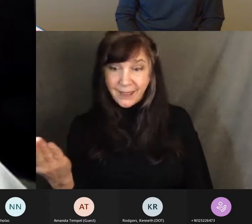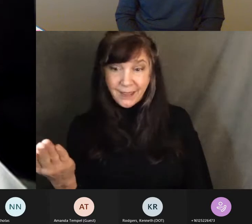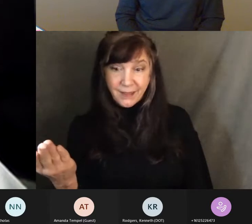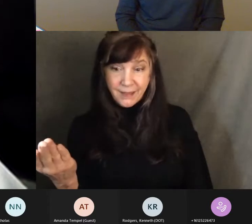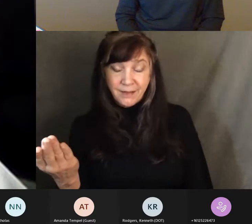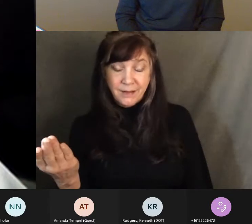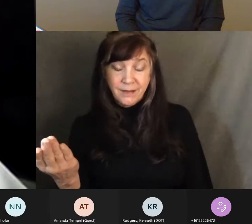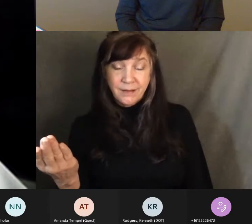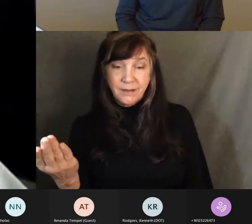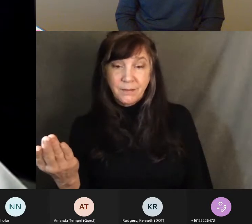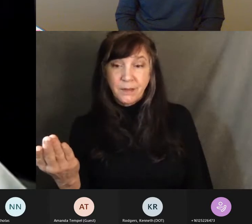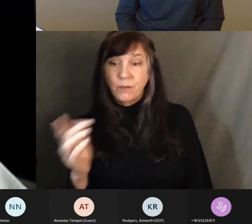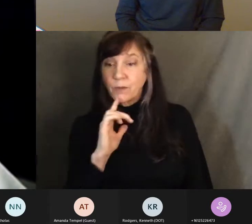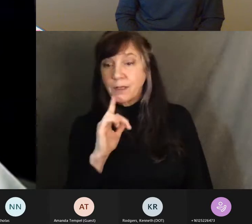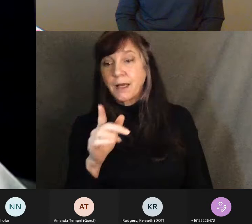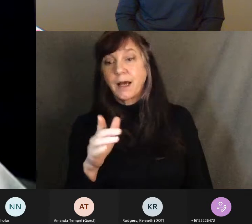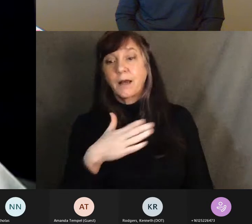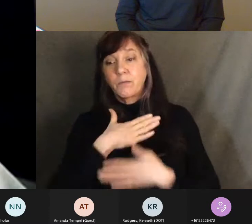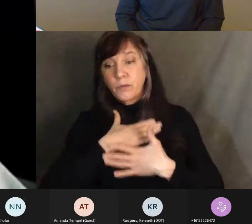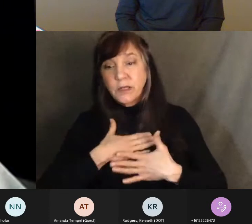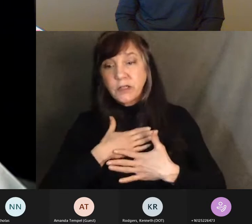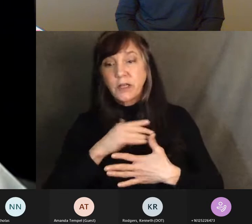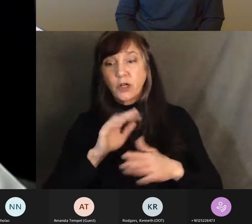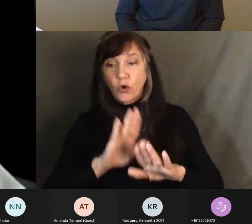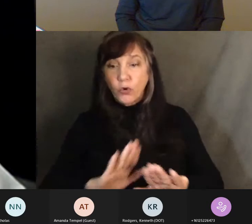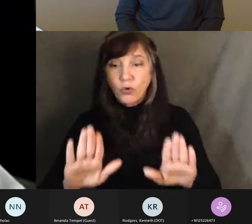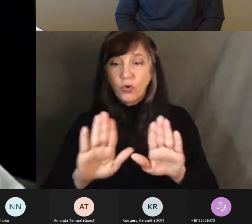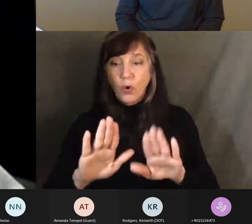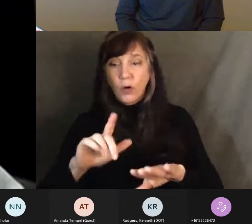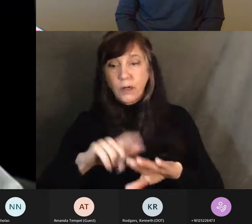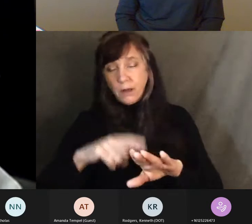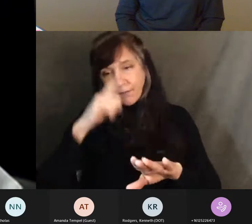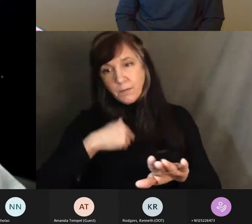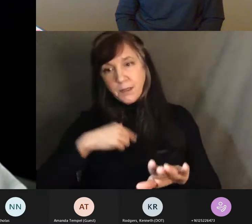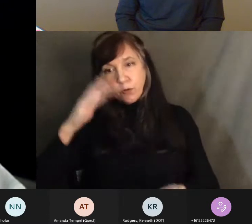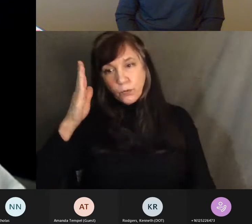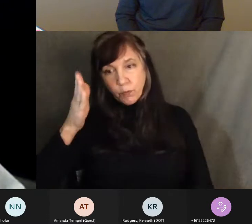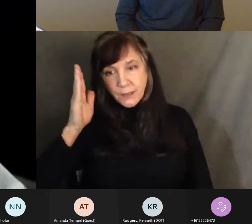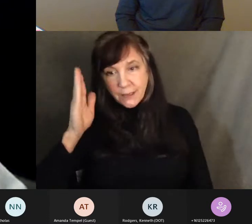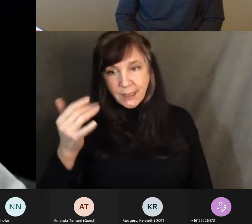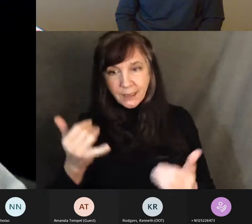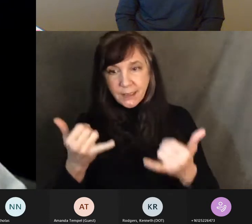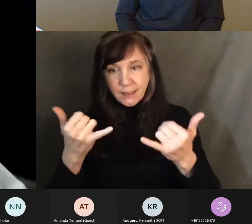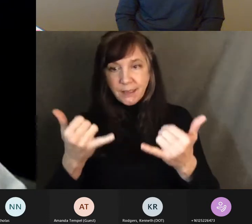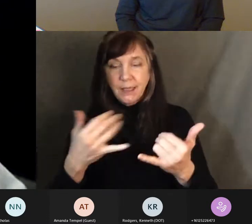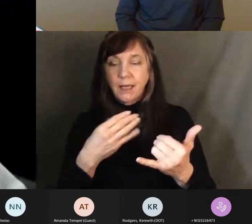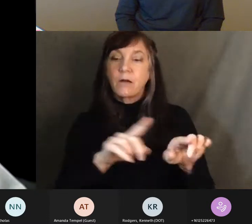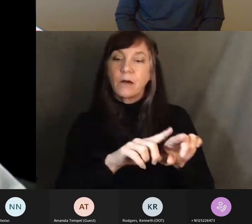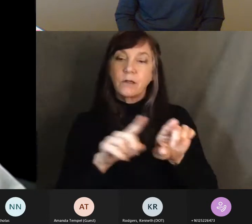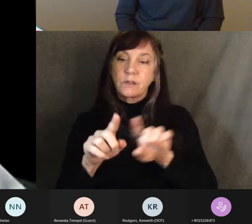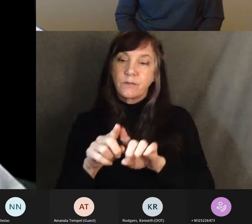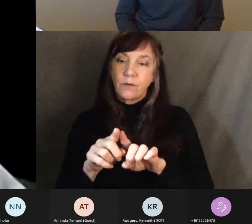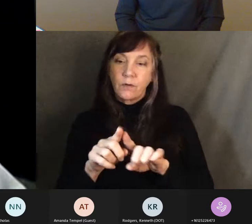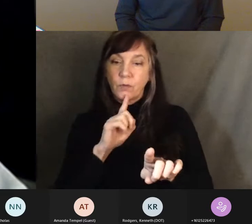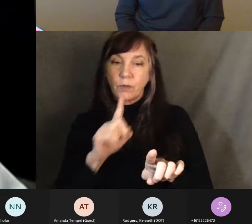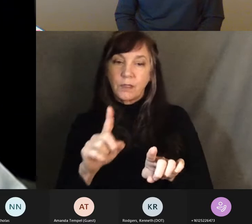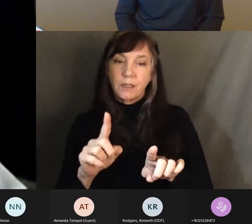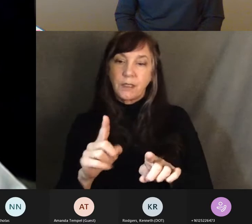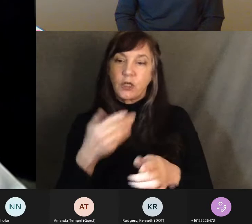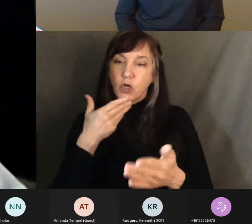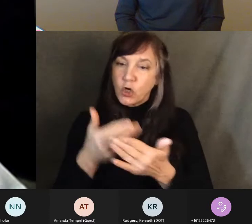I really do appreciate, taking the time for me to come and present to you all today, and also for the very thoughtful comments that you gave